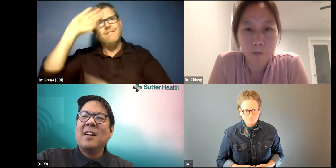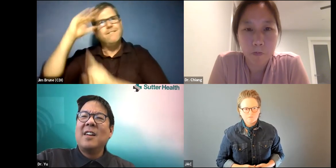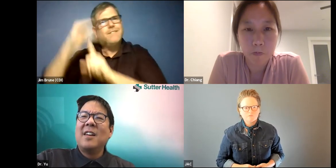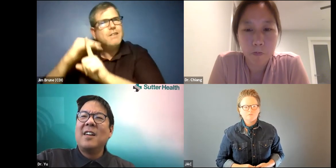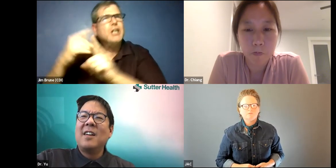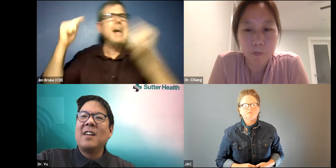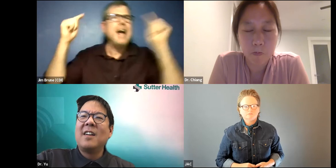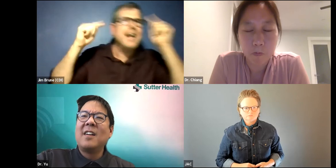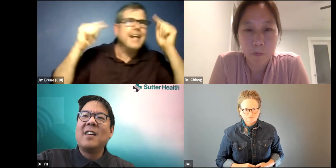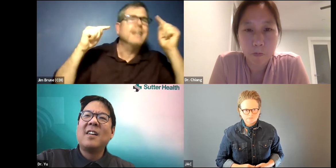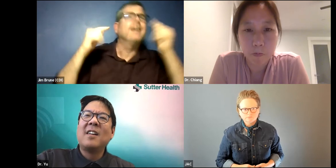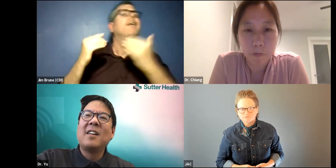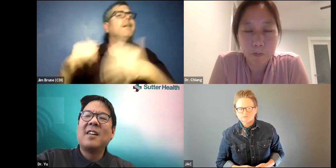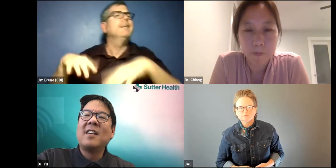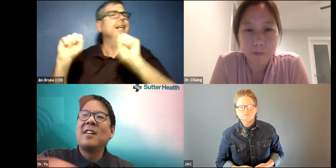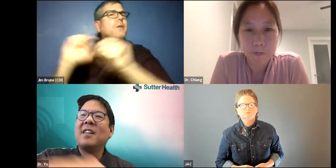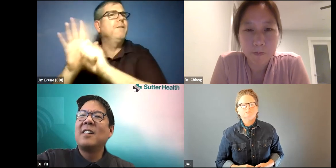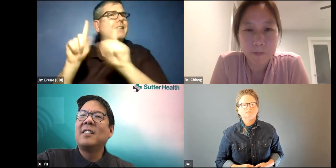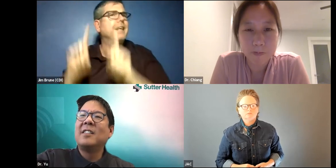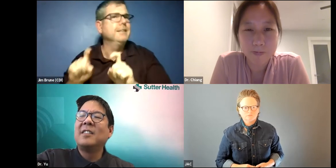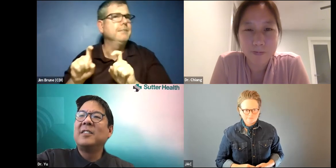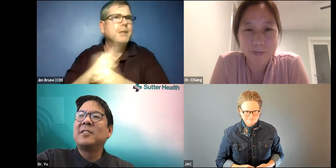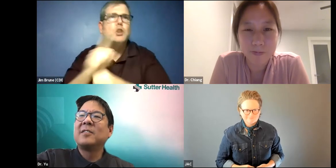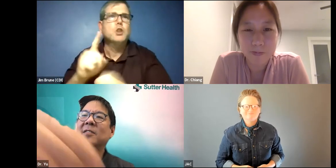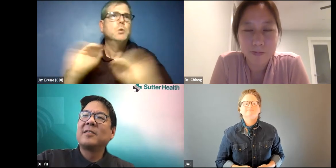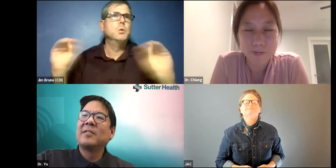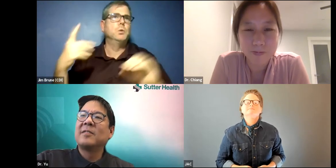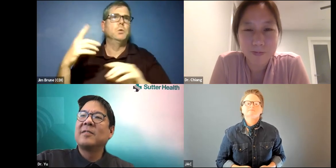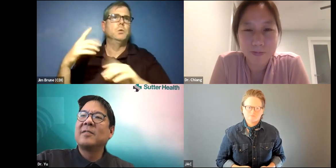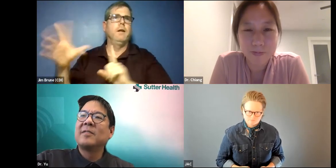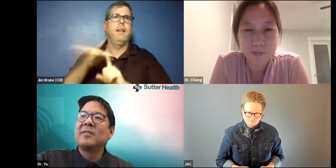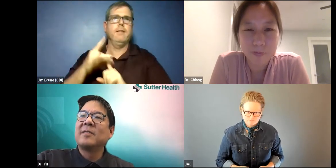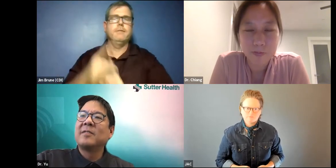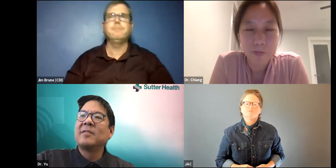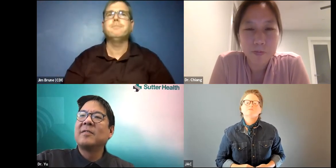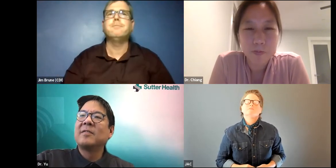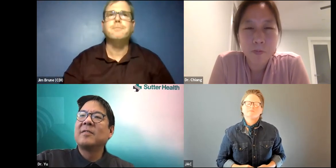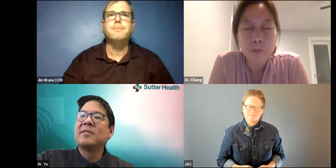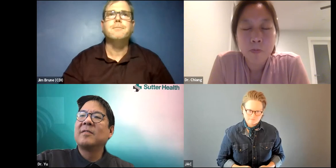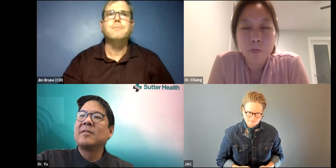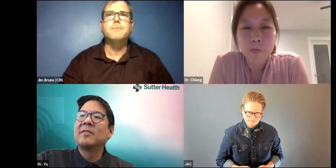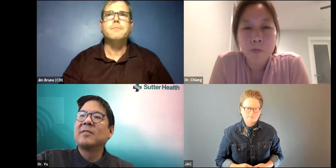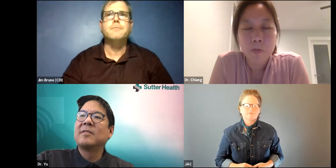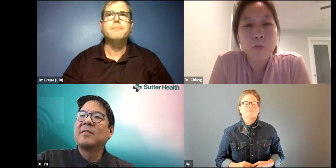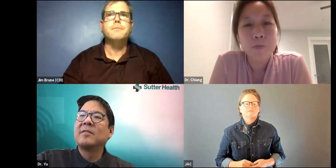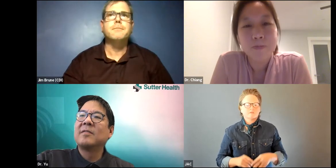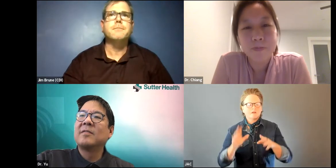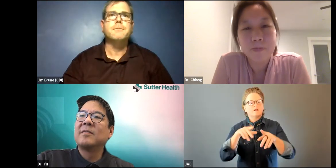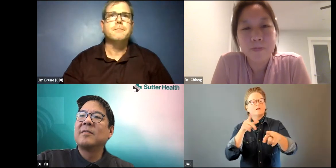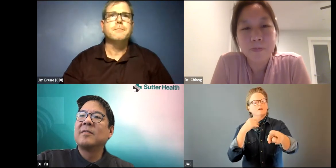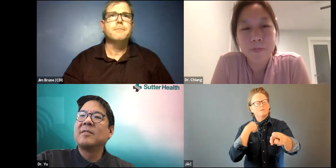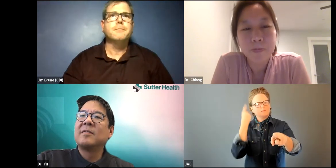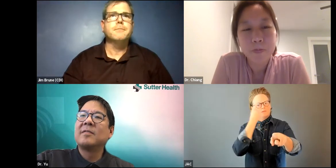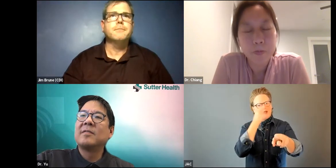Hold on just one second. There we go. There we go. Okay, great. Now,